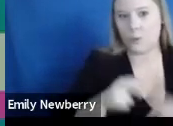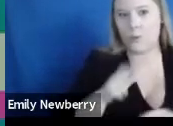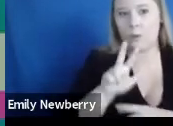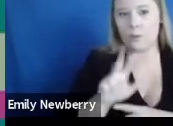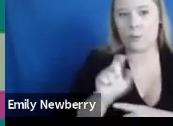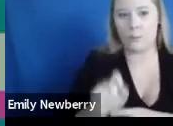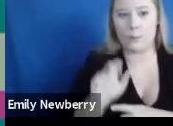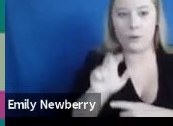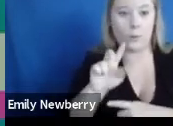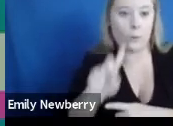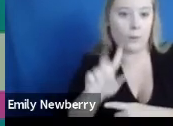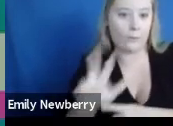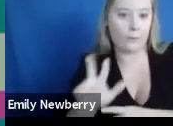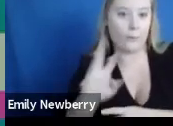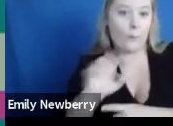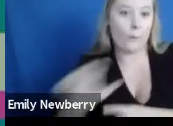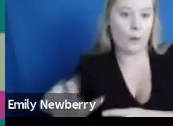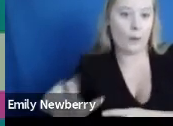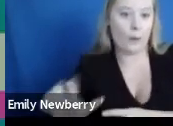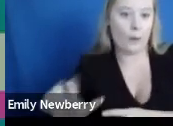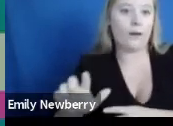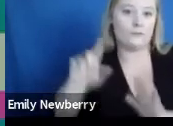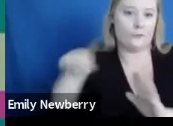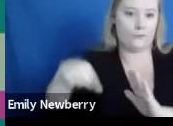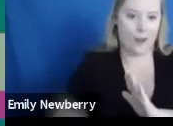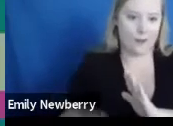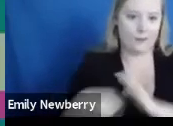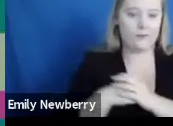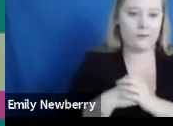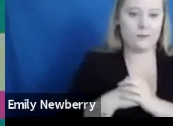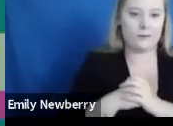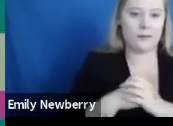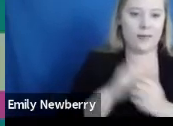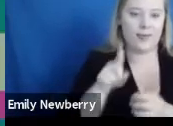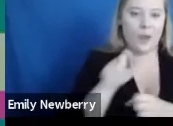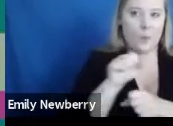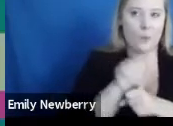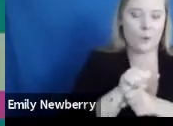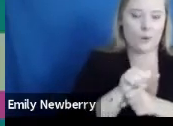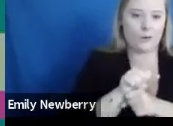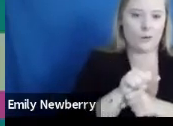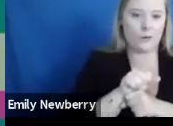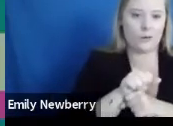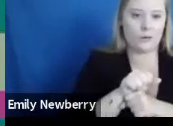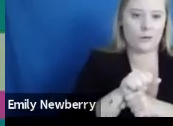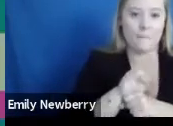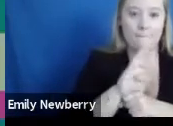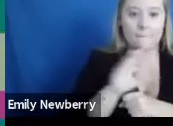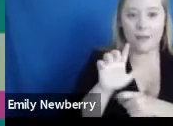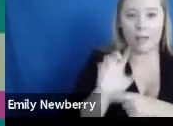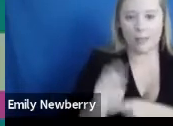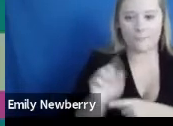per well for the fracking. The work that the BLM had done